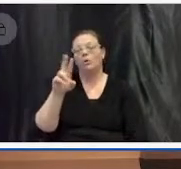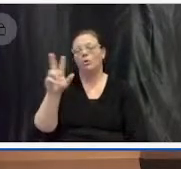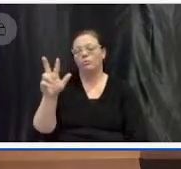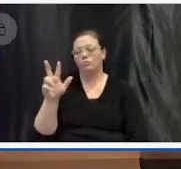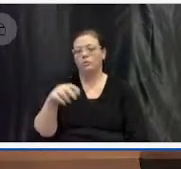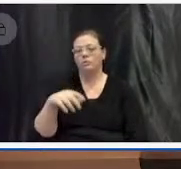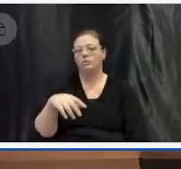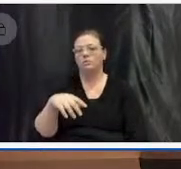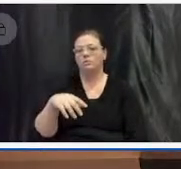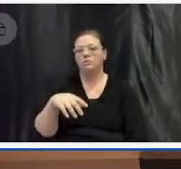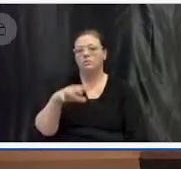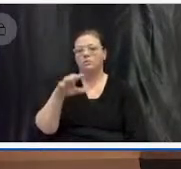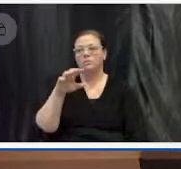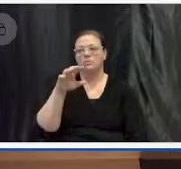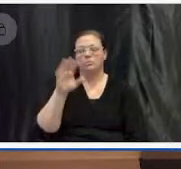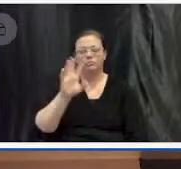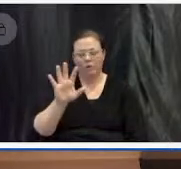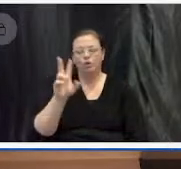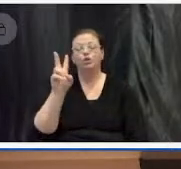STR2,